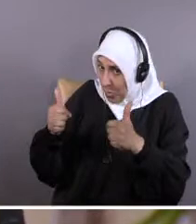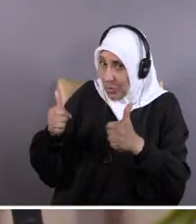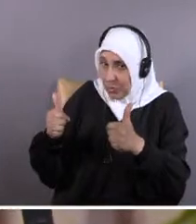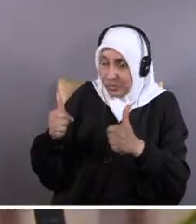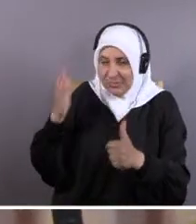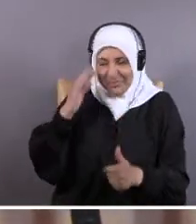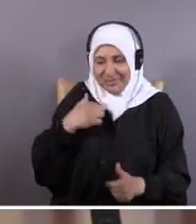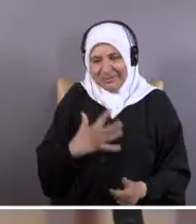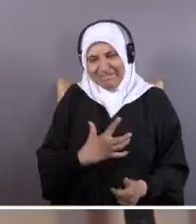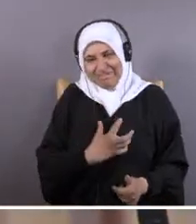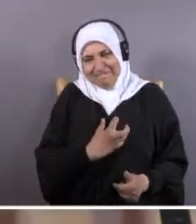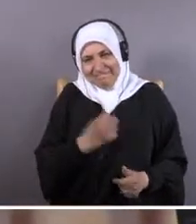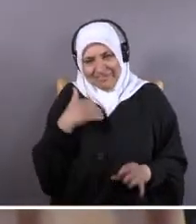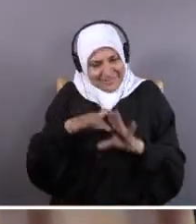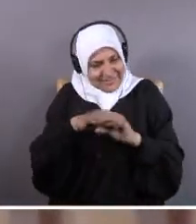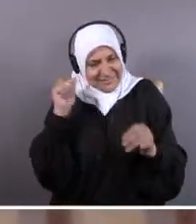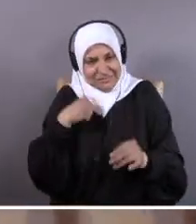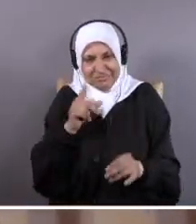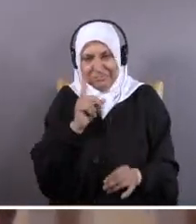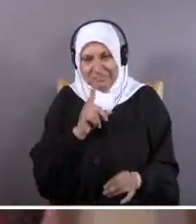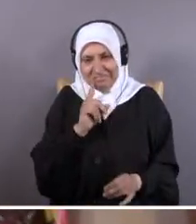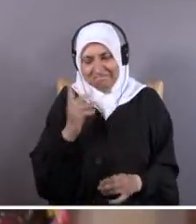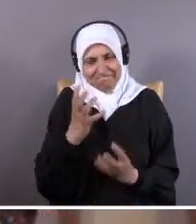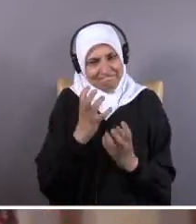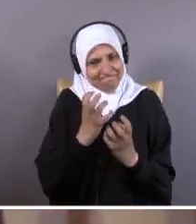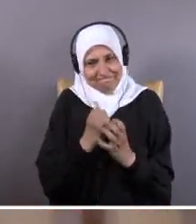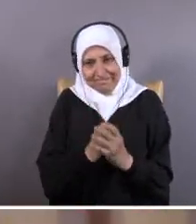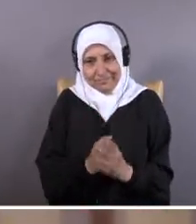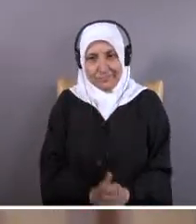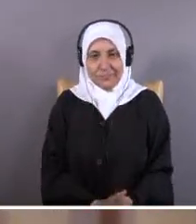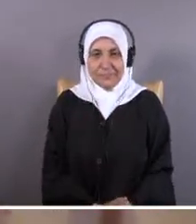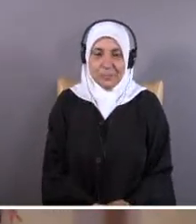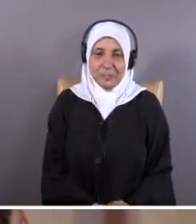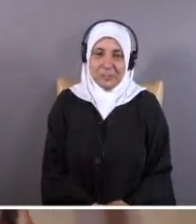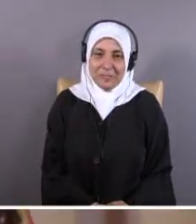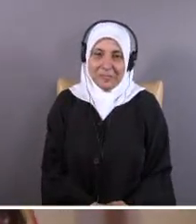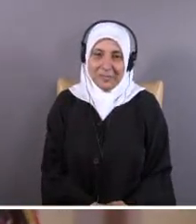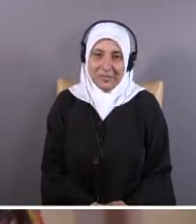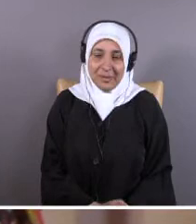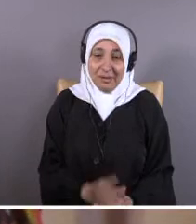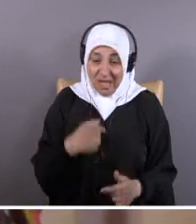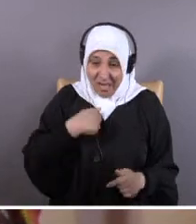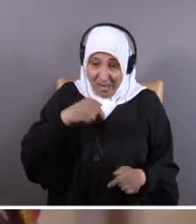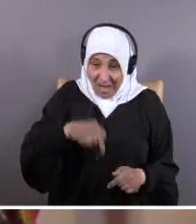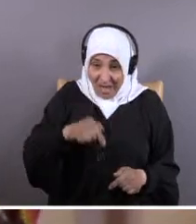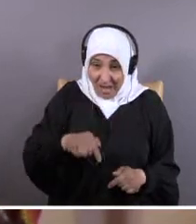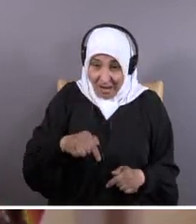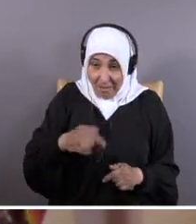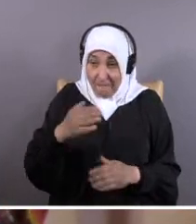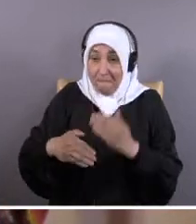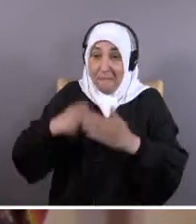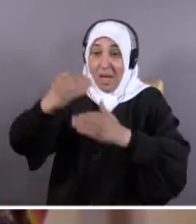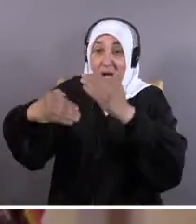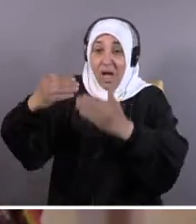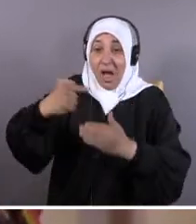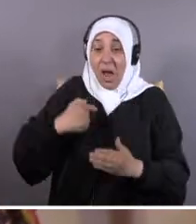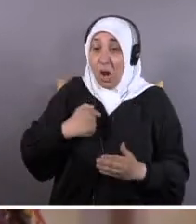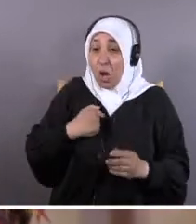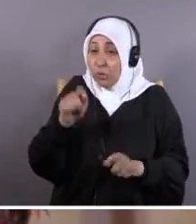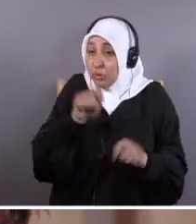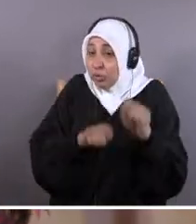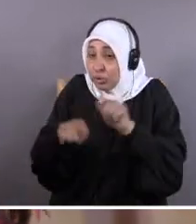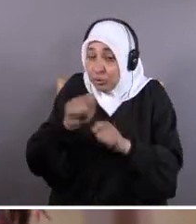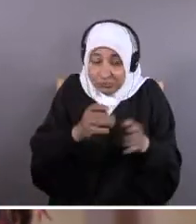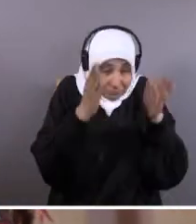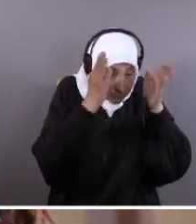And she says to me, from here on, I'm going to devote my life to